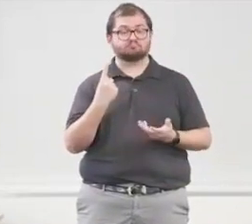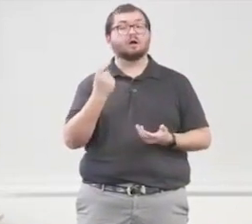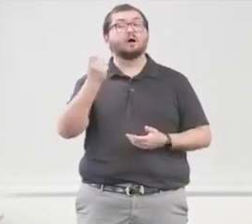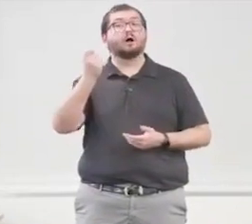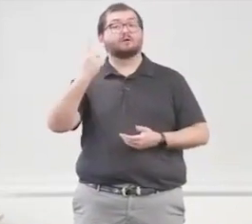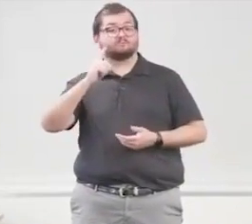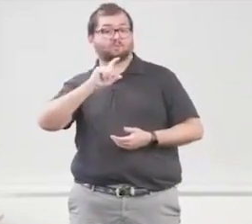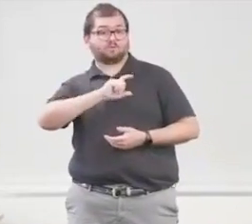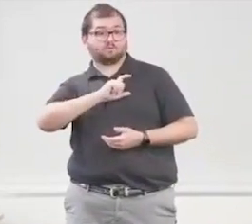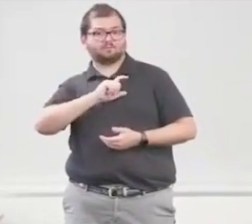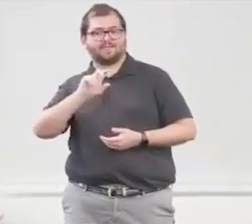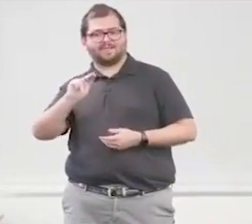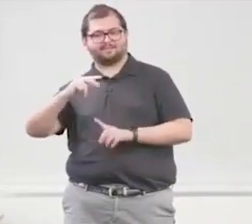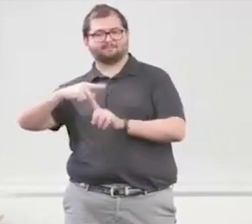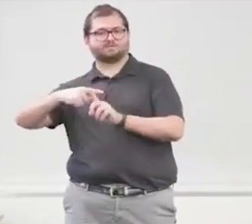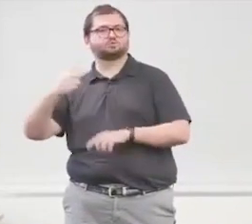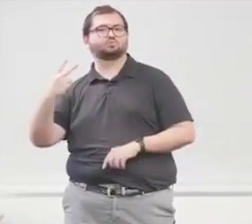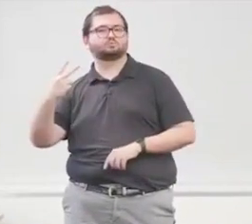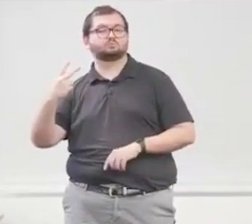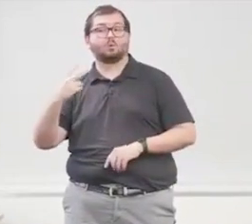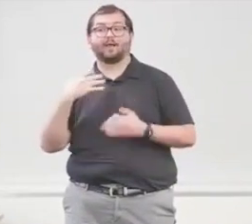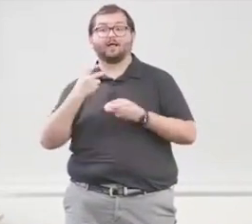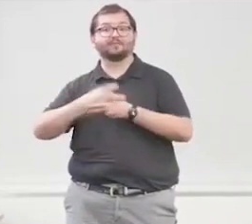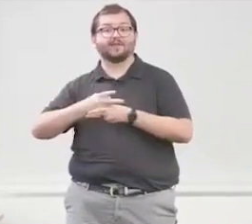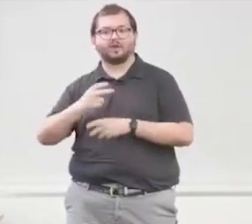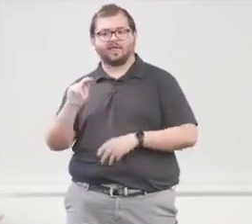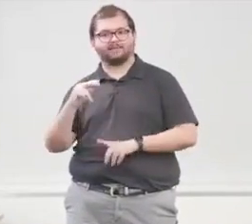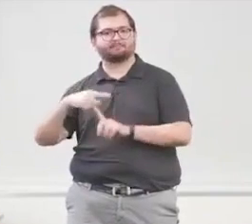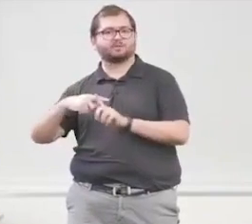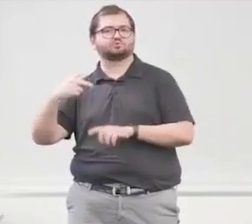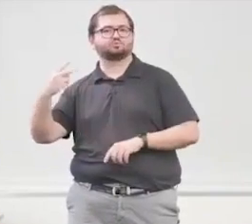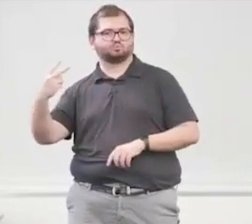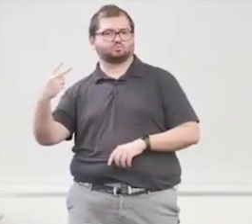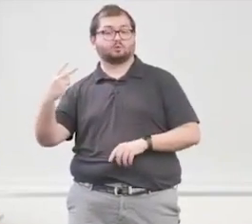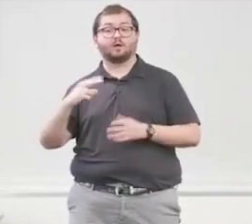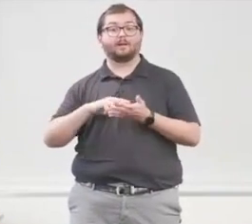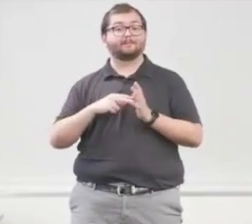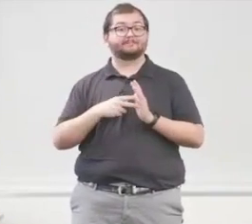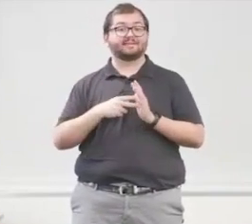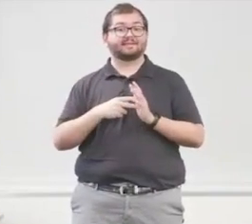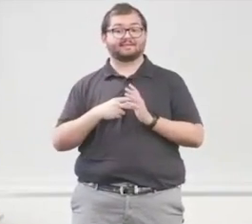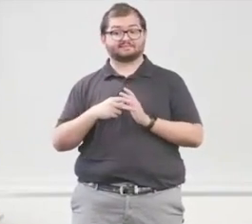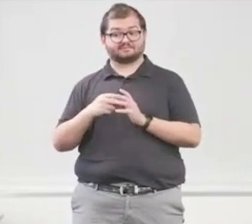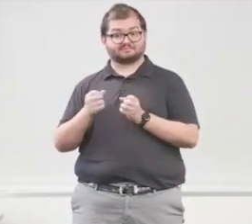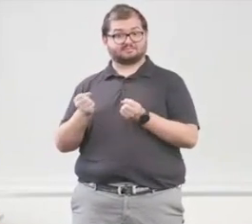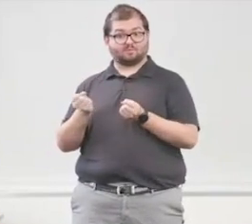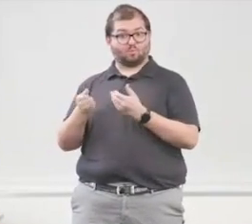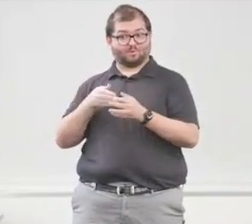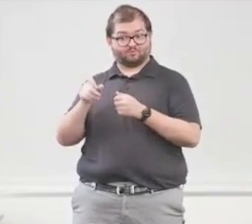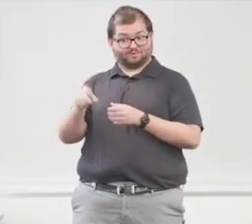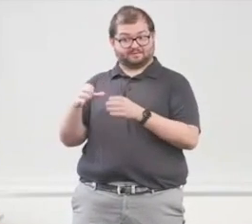enforcement, we have N plus two. Or healthcare, we have N plus two, where we have two backups. And that could